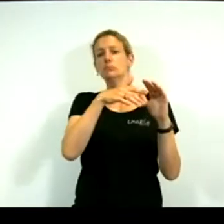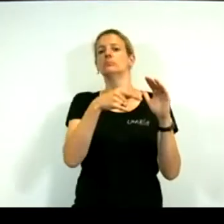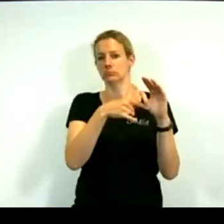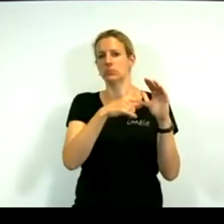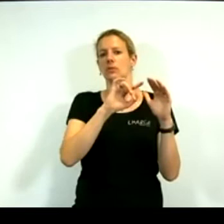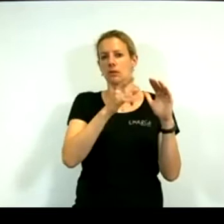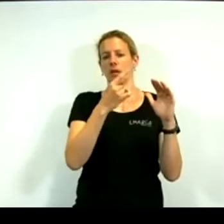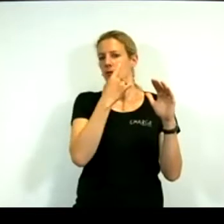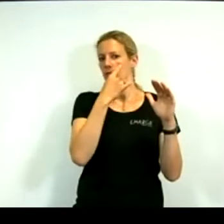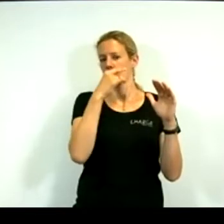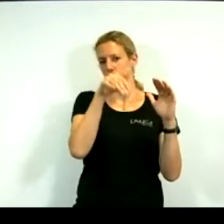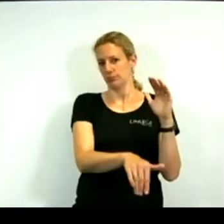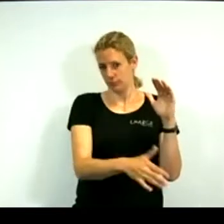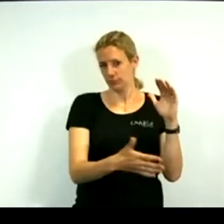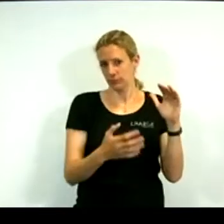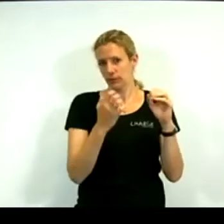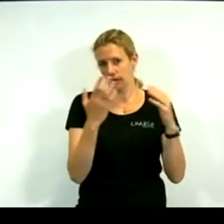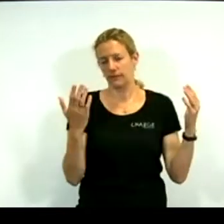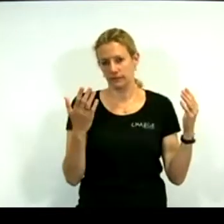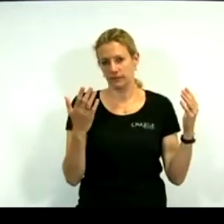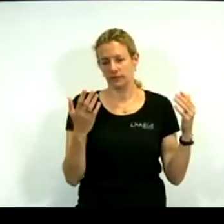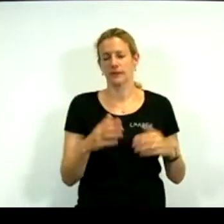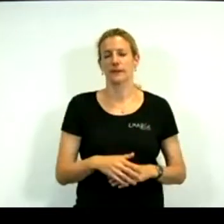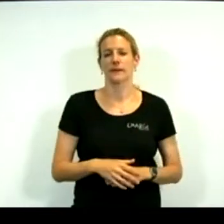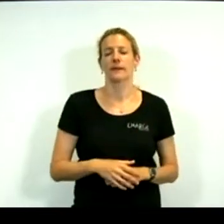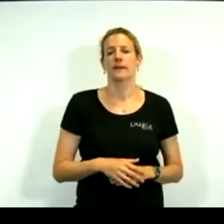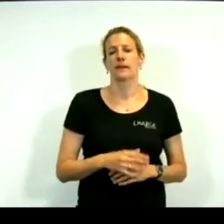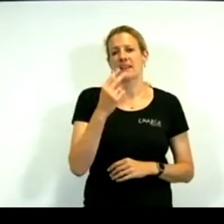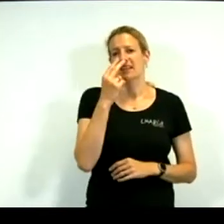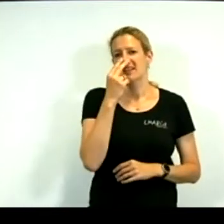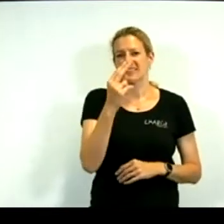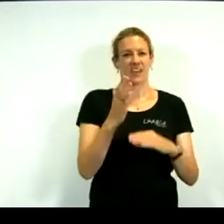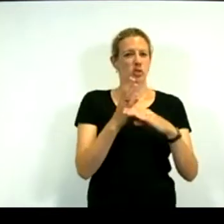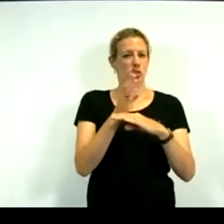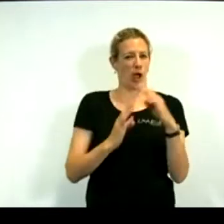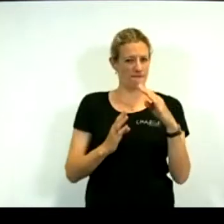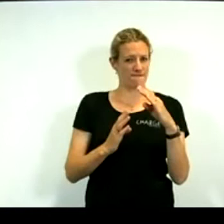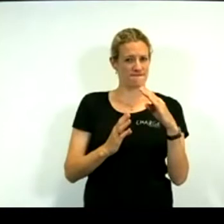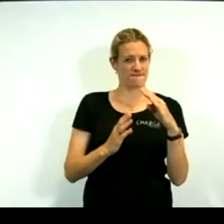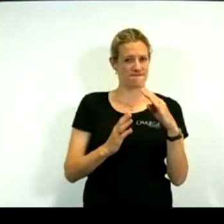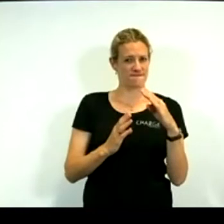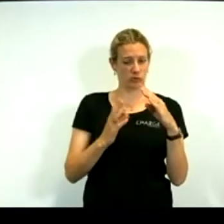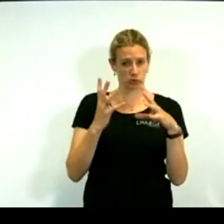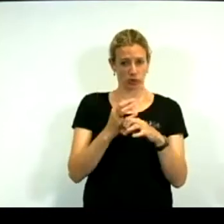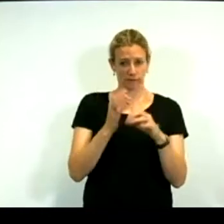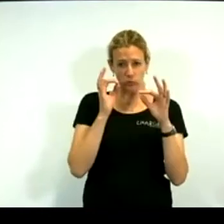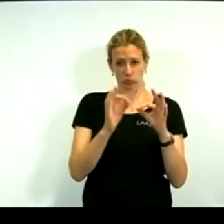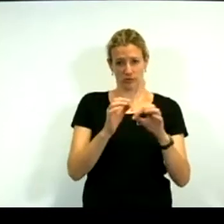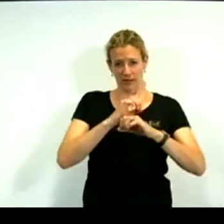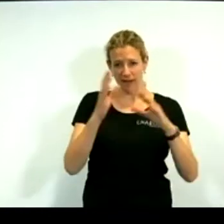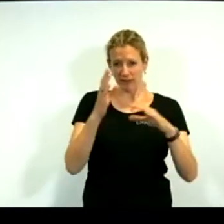visual acuity, which is how well you can focus, how clearly you can see things when you look at